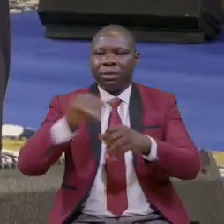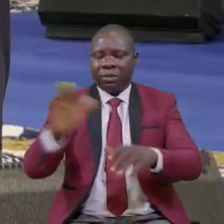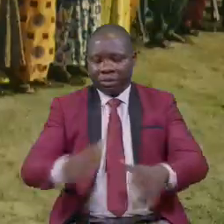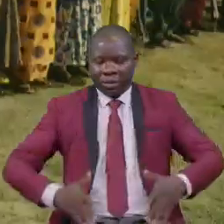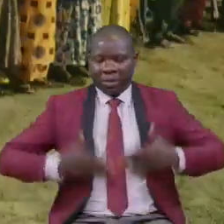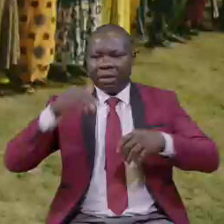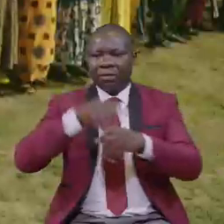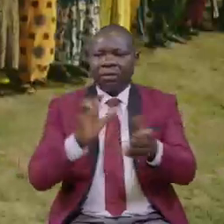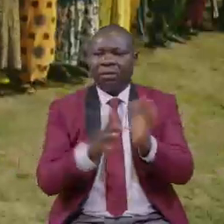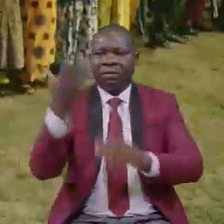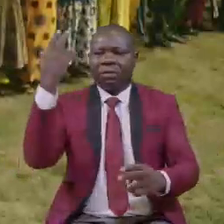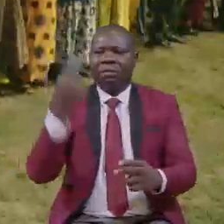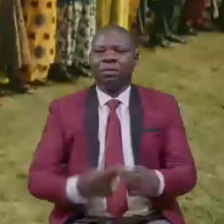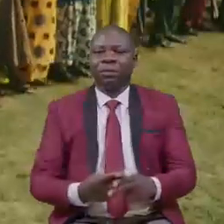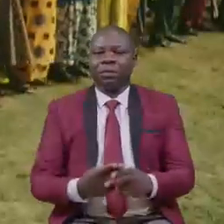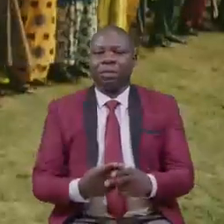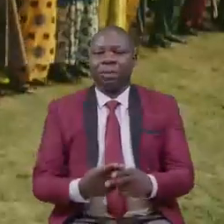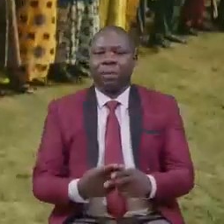Jesus' name.